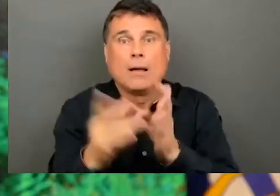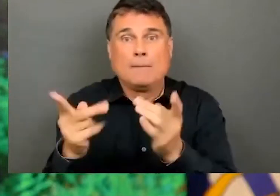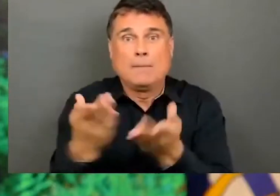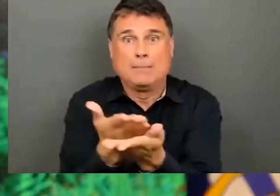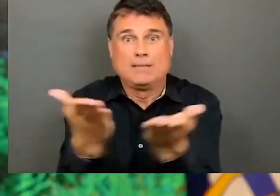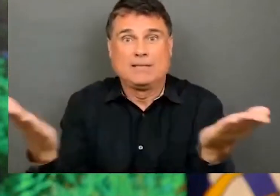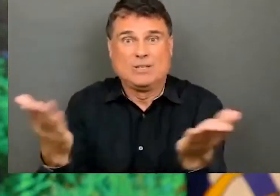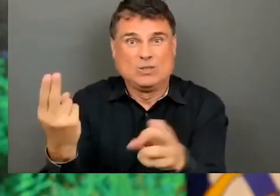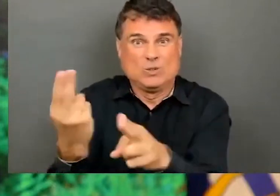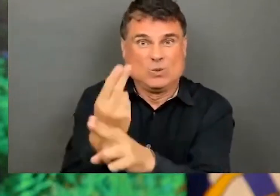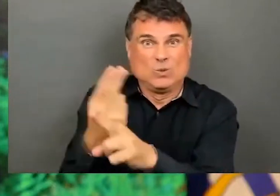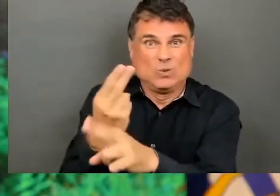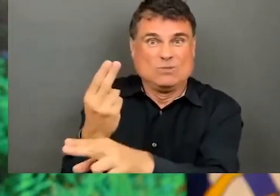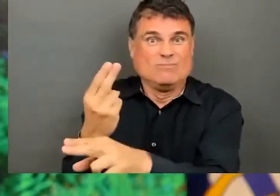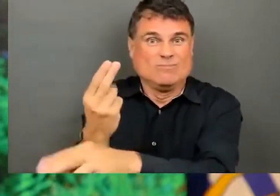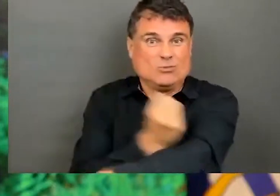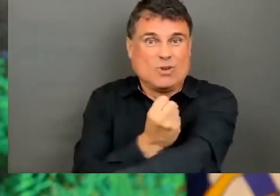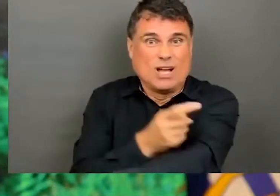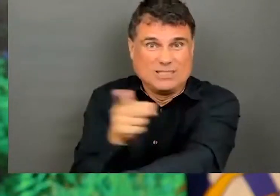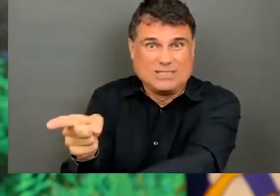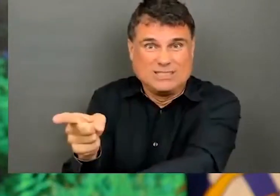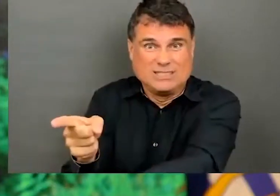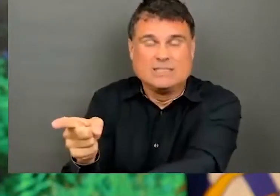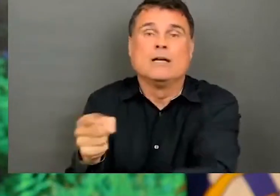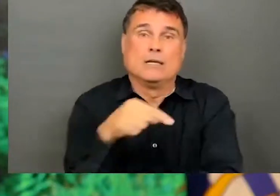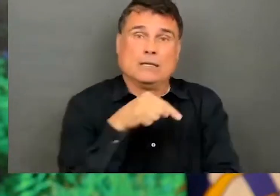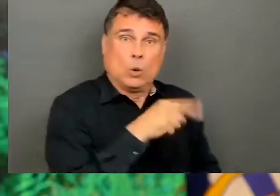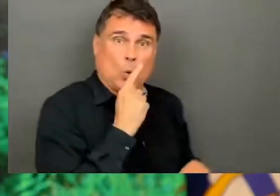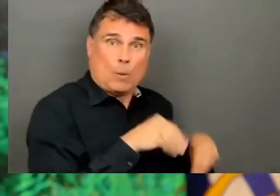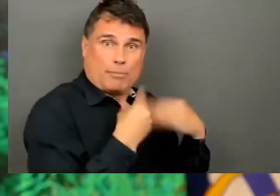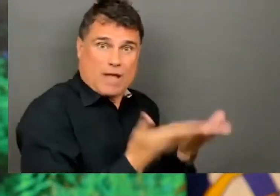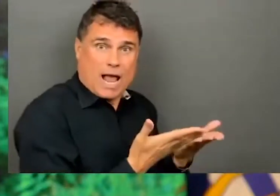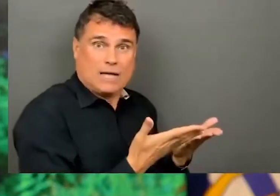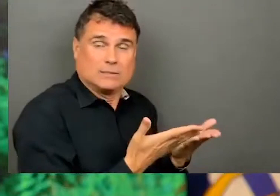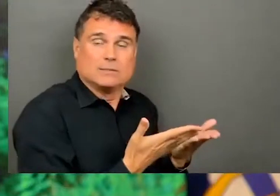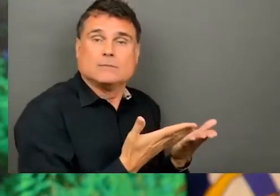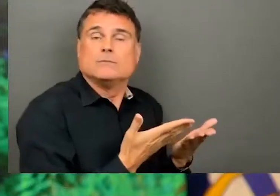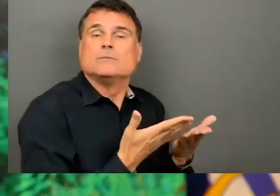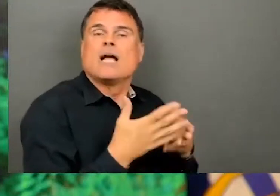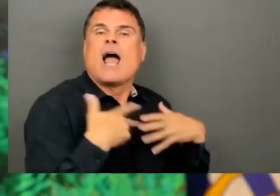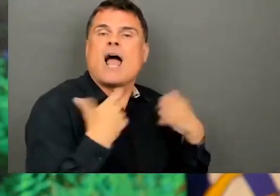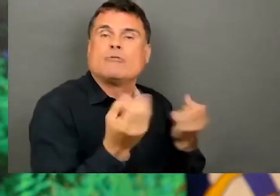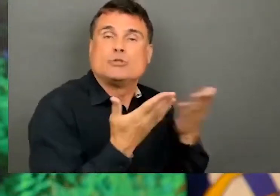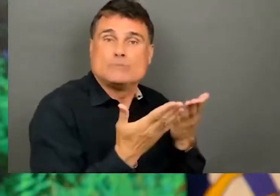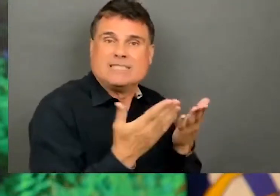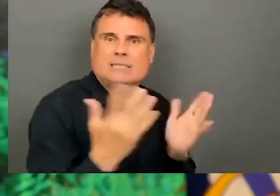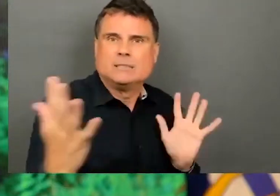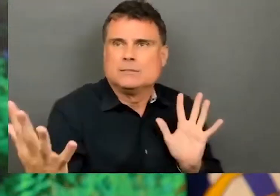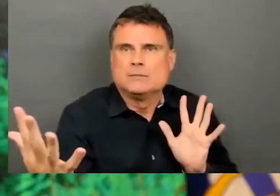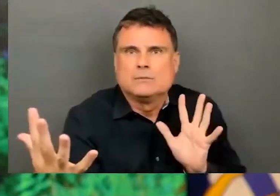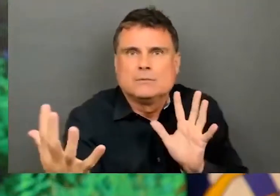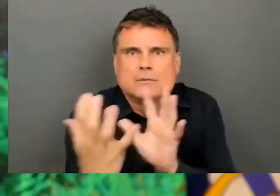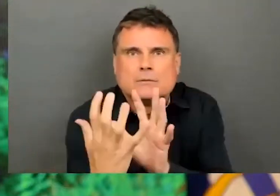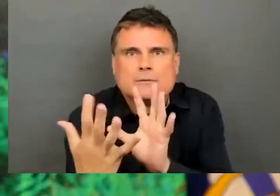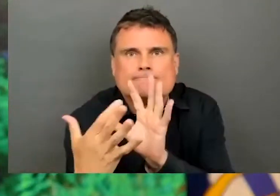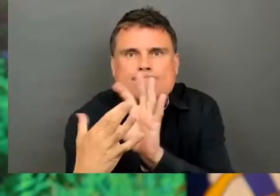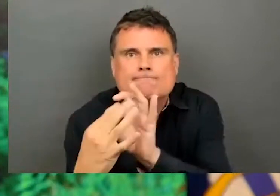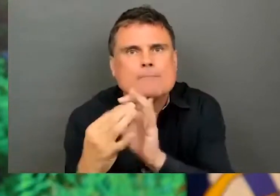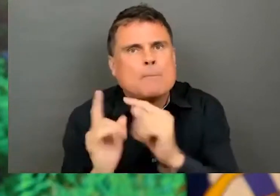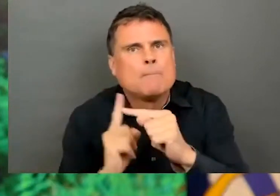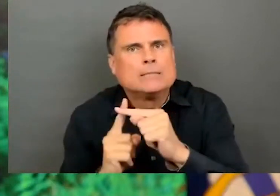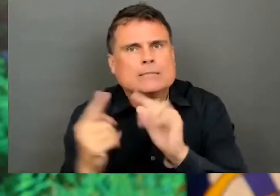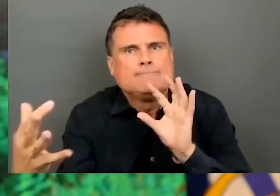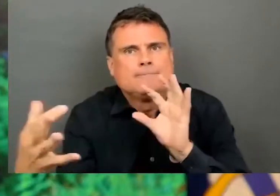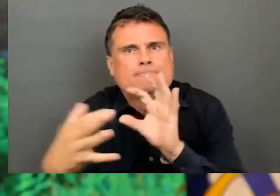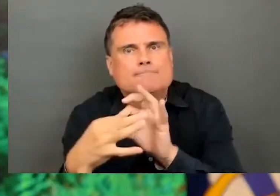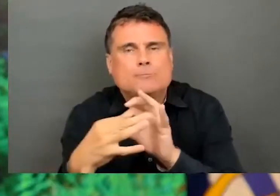continues to be barriers for Indigenous people based on differential access, mistrust, and racism experienced